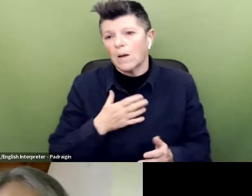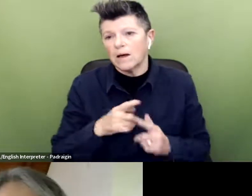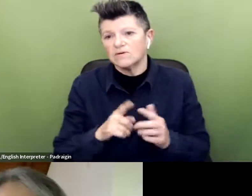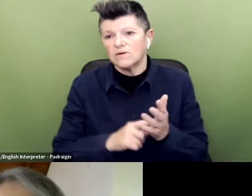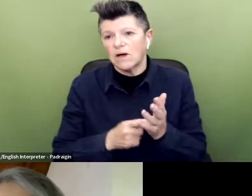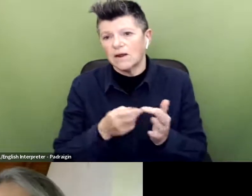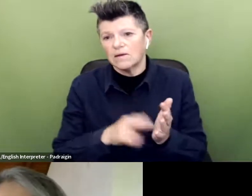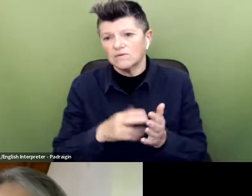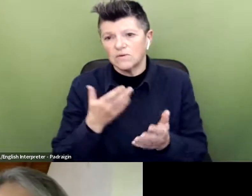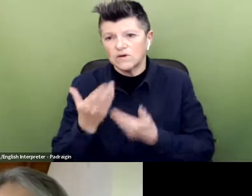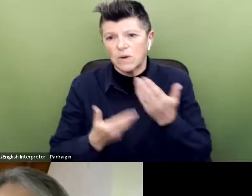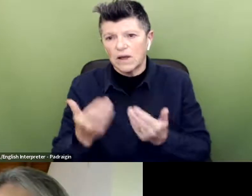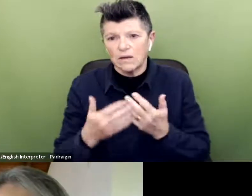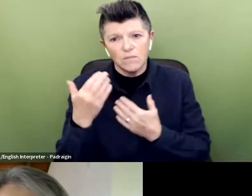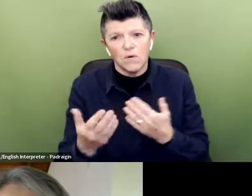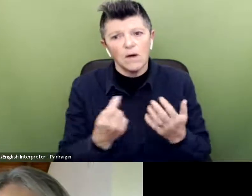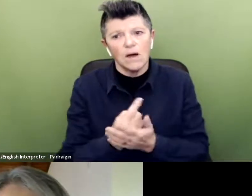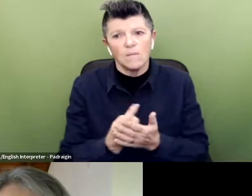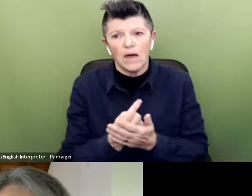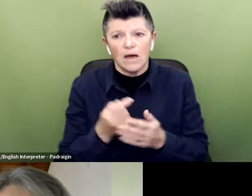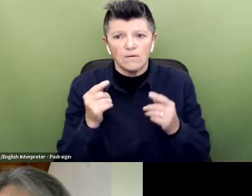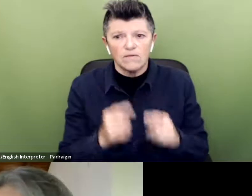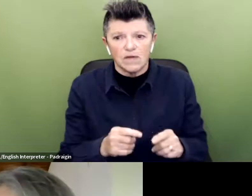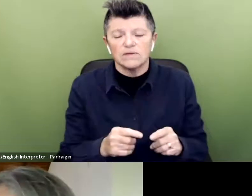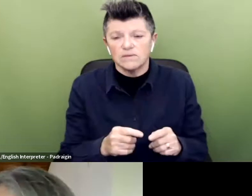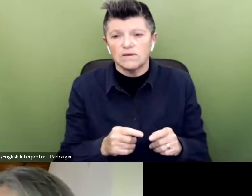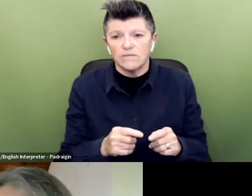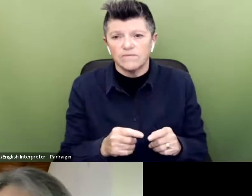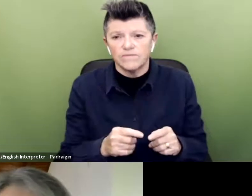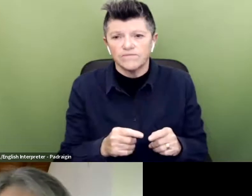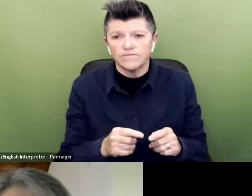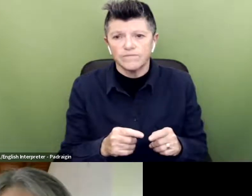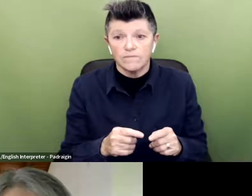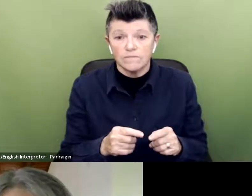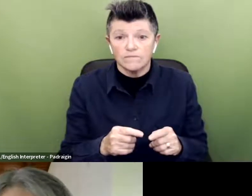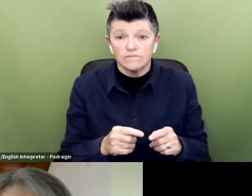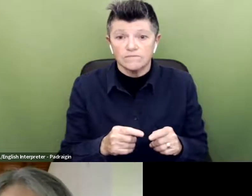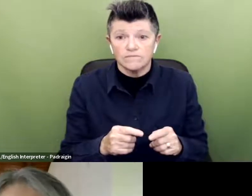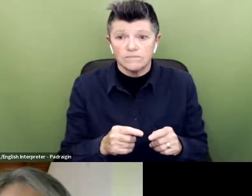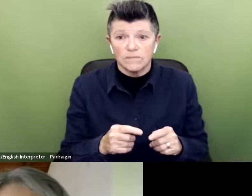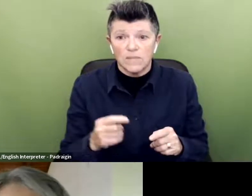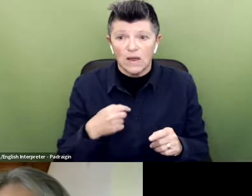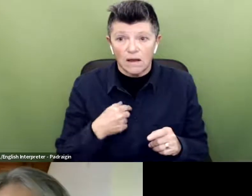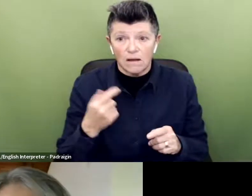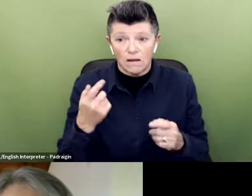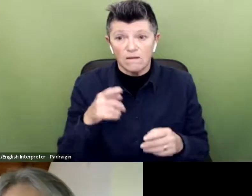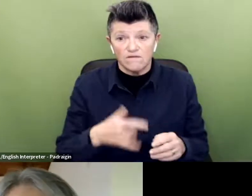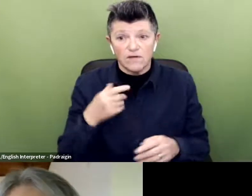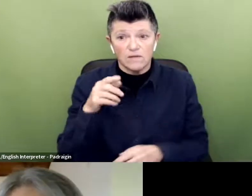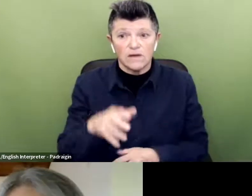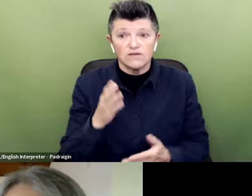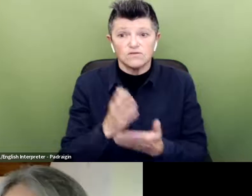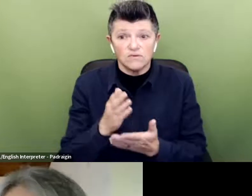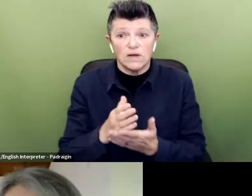elaborate a little bit more on this argument, which I understand is a very promising avenue and